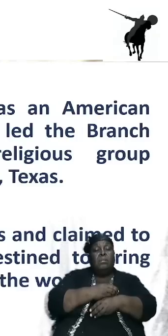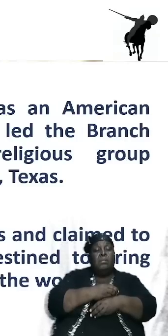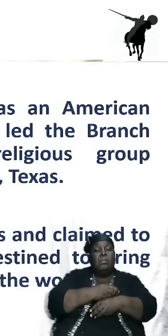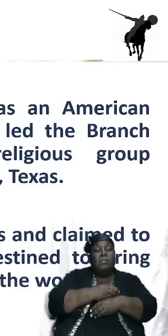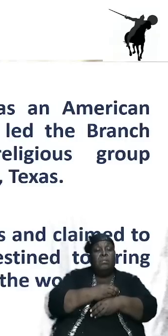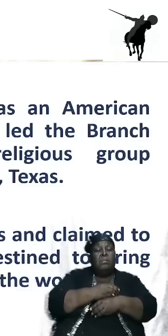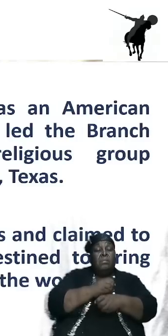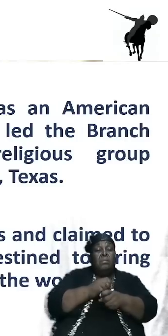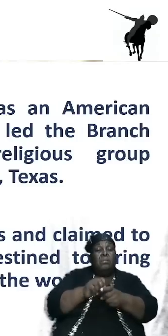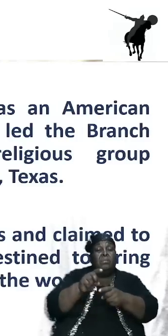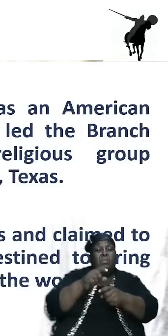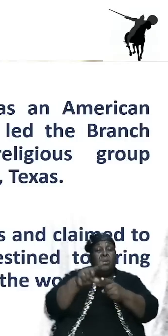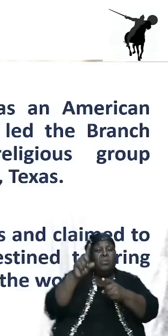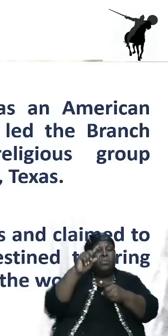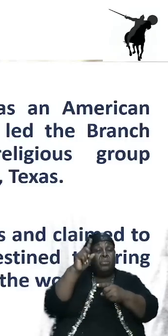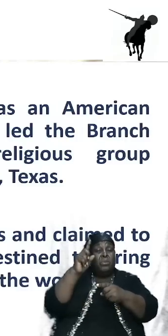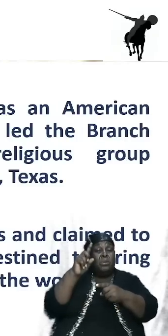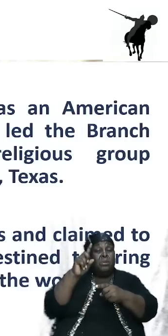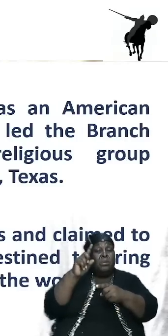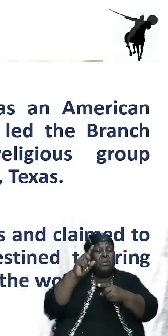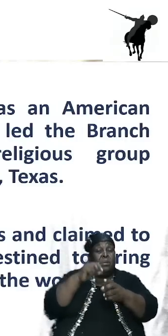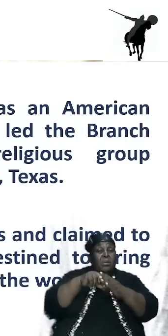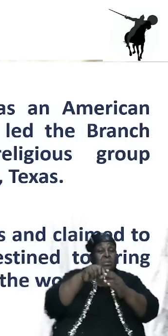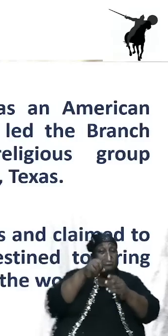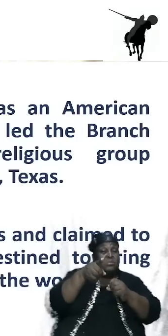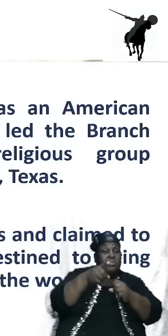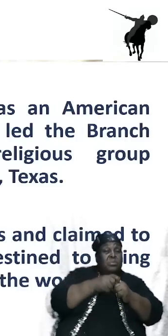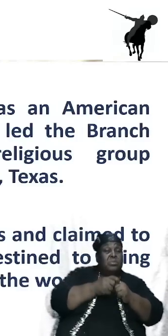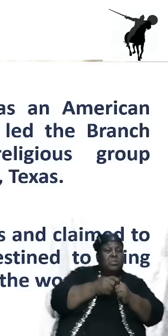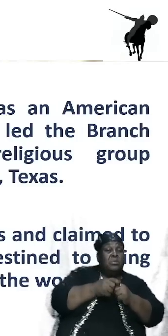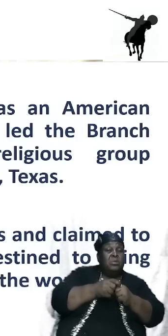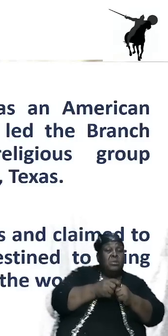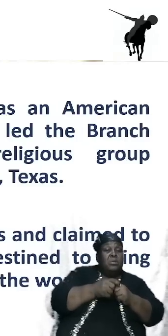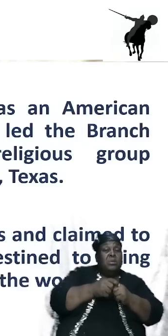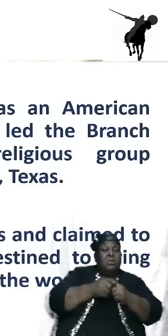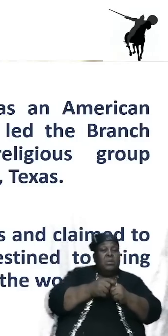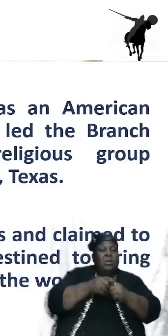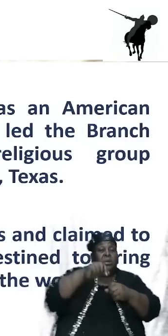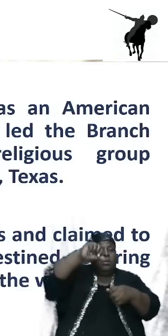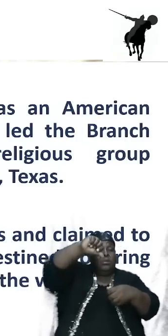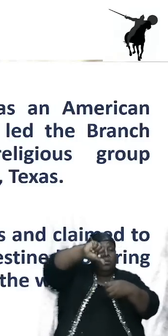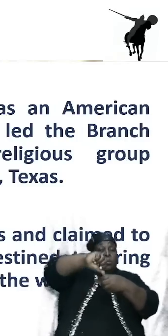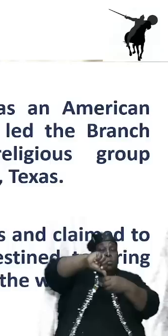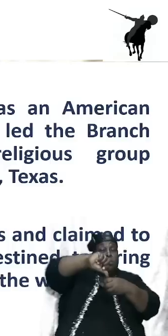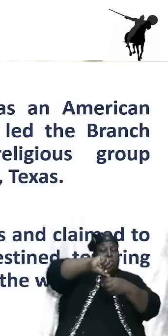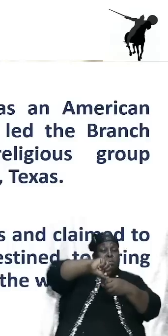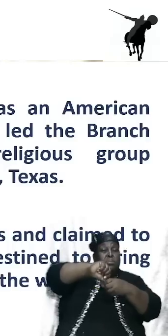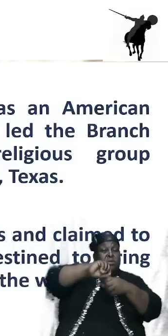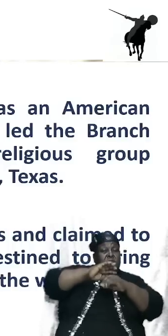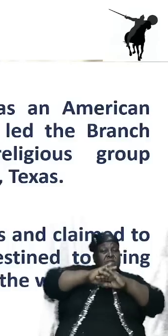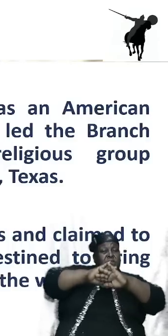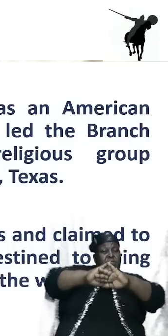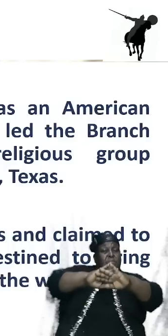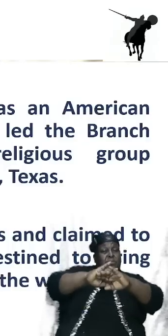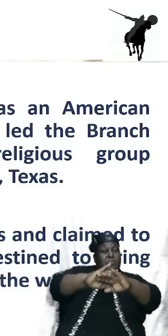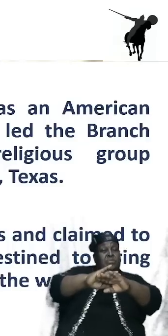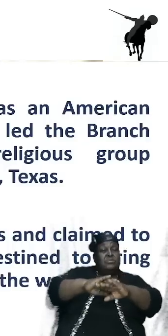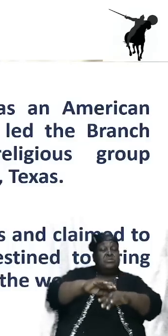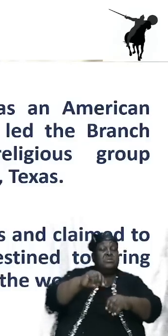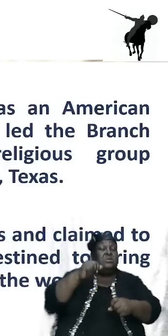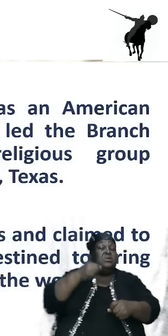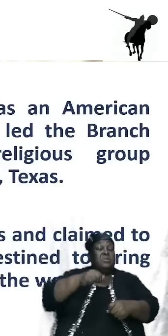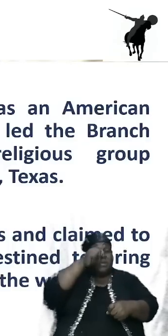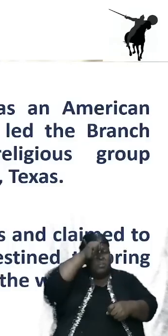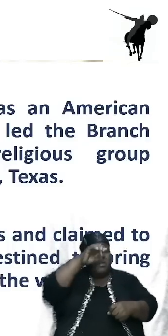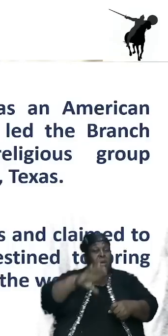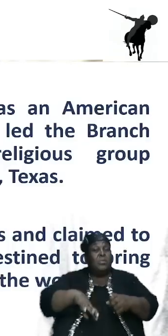the of where he was and his compound, and they used tear gas and tanks to try to force this man out.